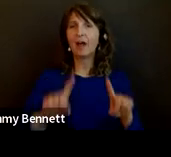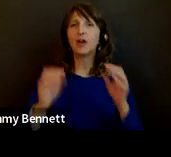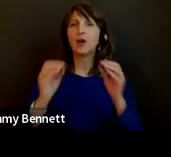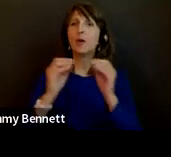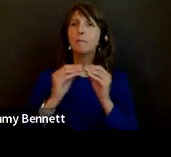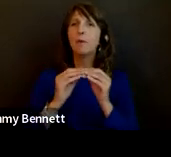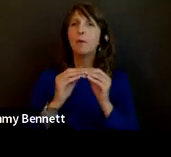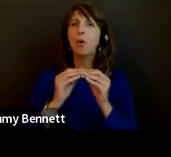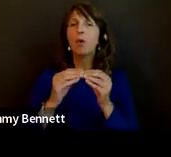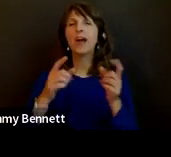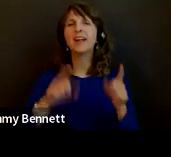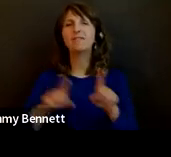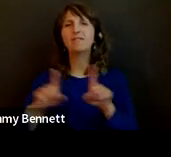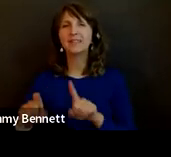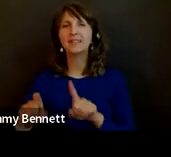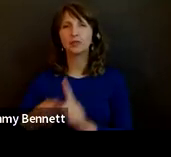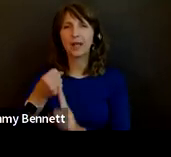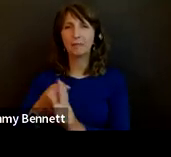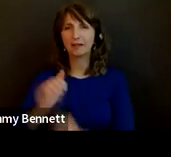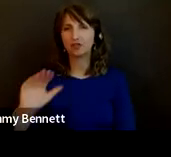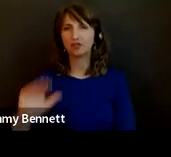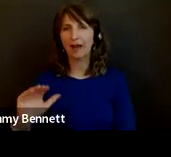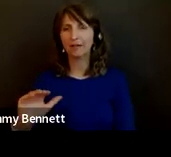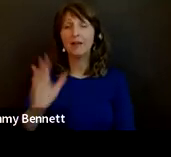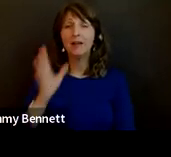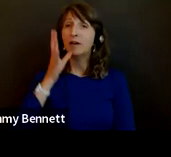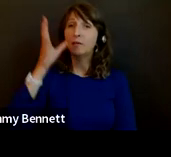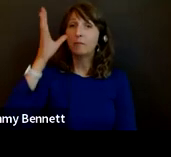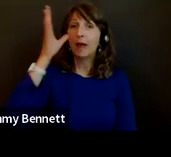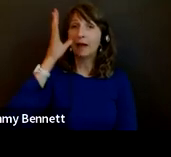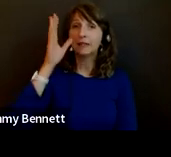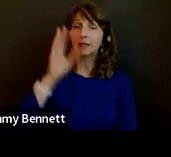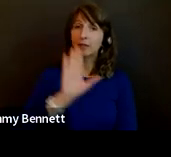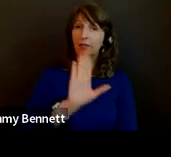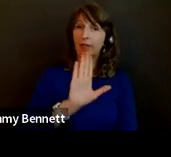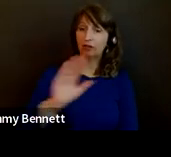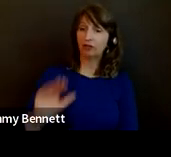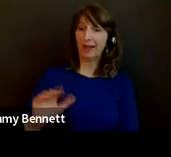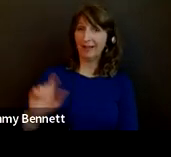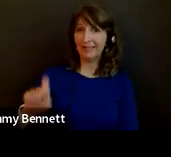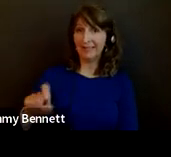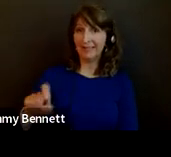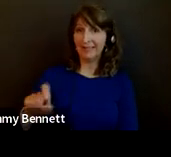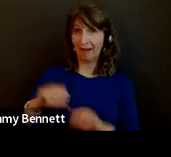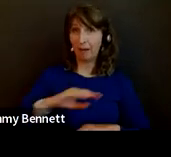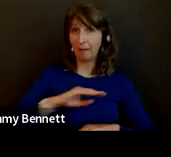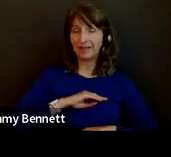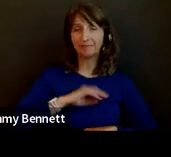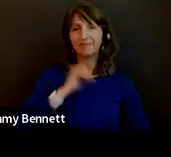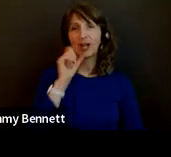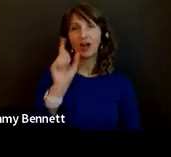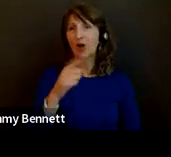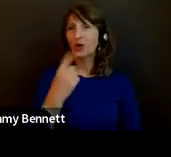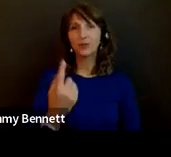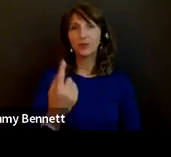is not able to meet the needs of the child. It's not always intentional. It's not something a parent wishes for, but it does happen. And then on